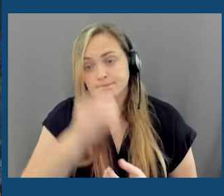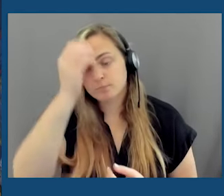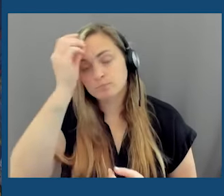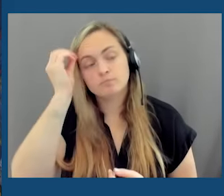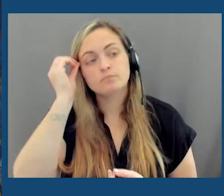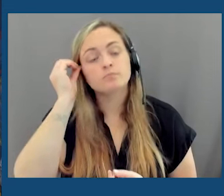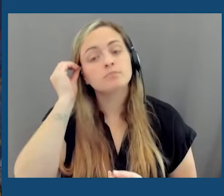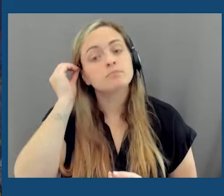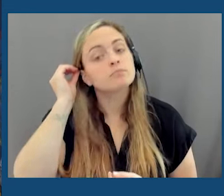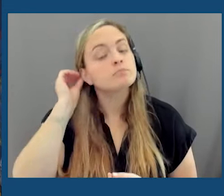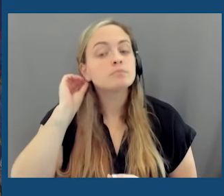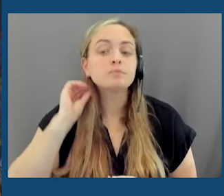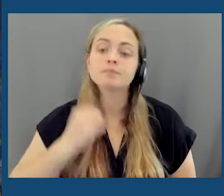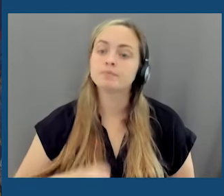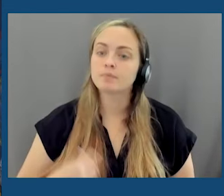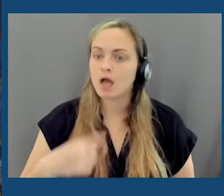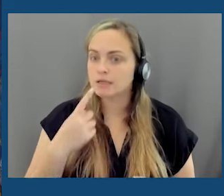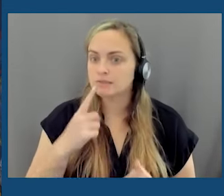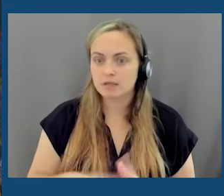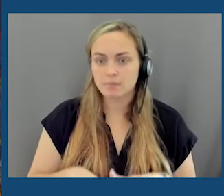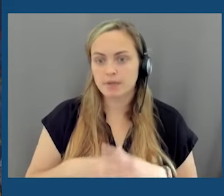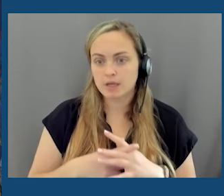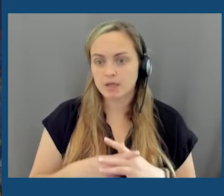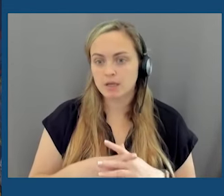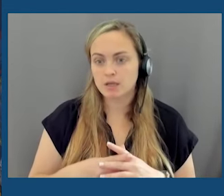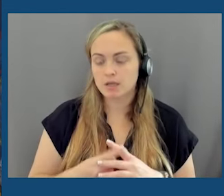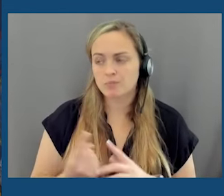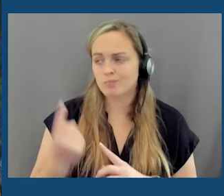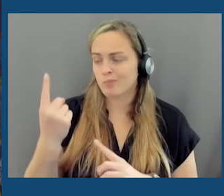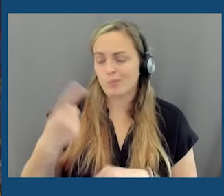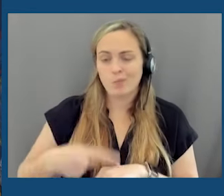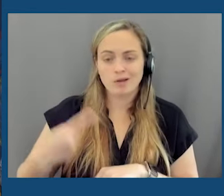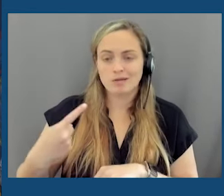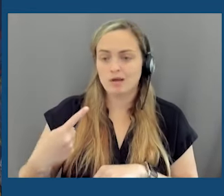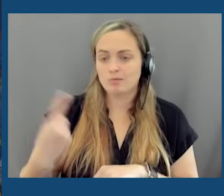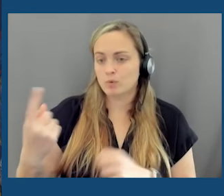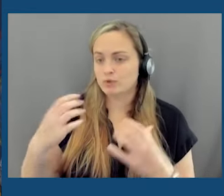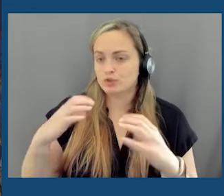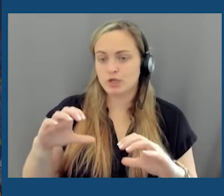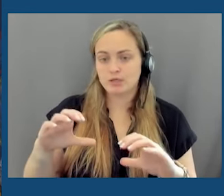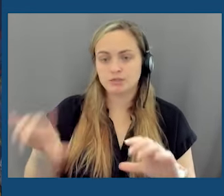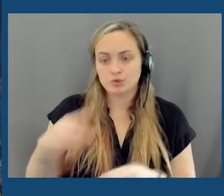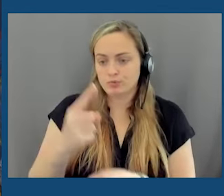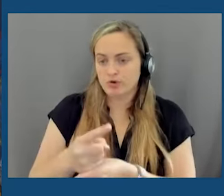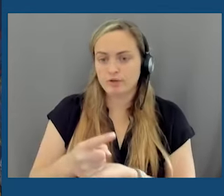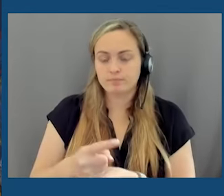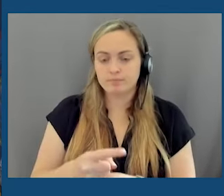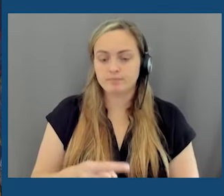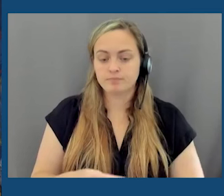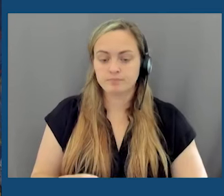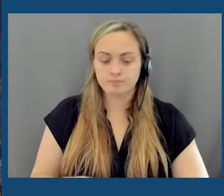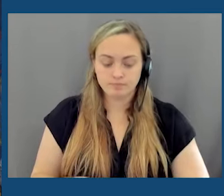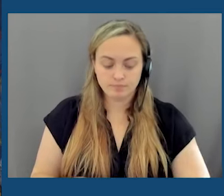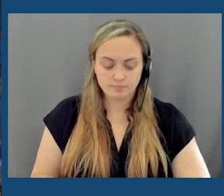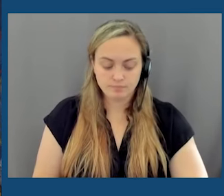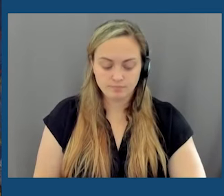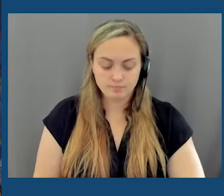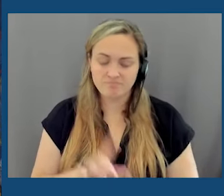I said this in the very beginning, we only have one time to get this right. There's no